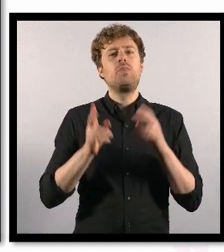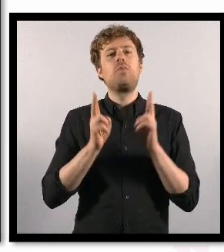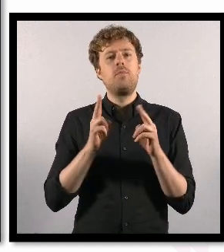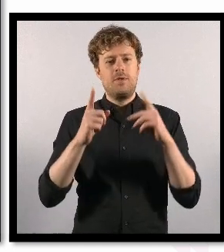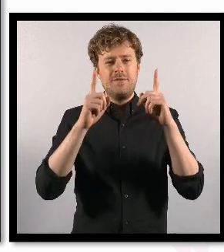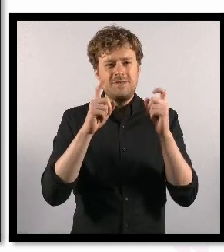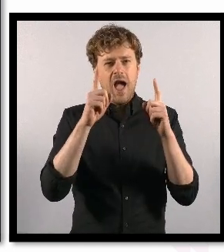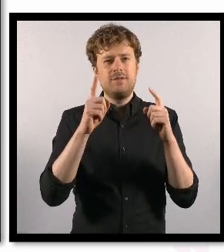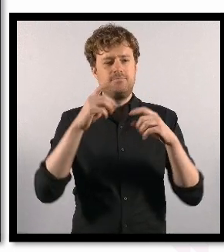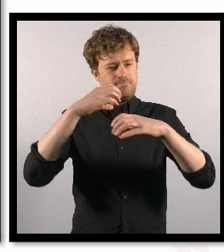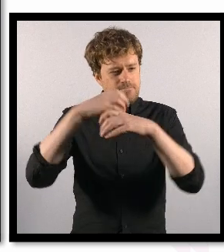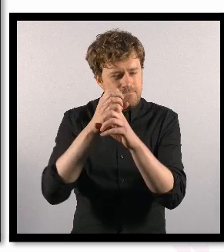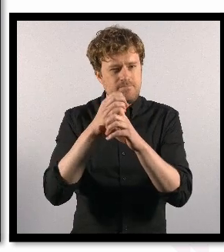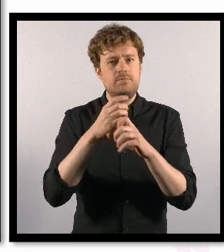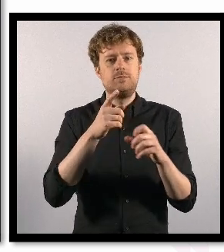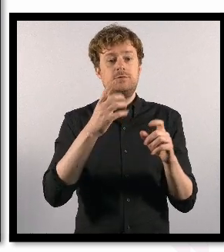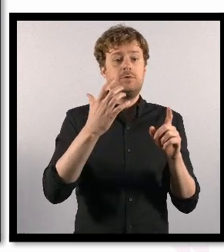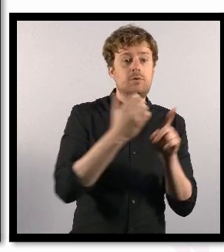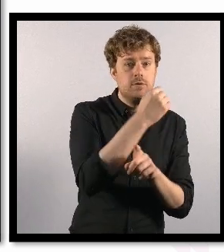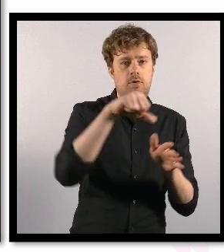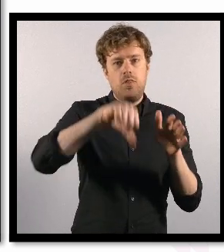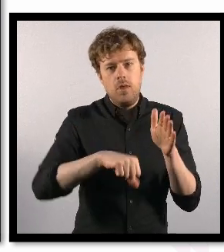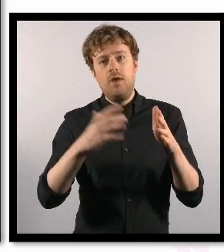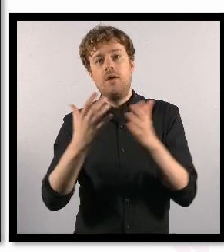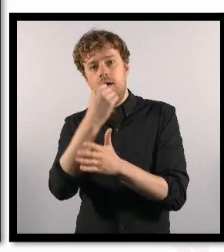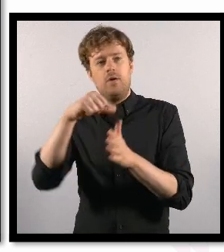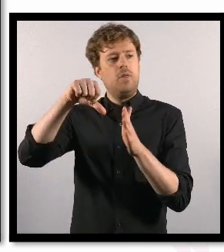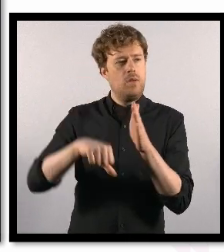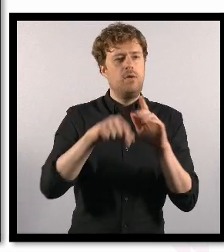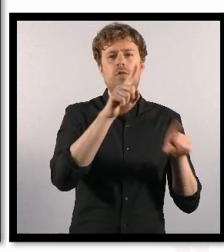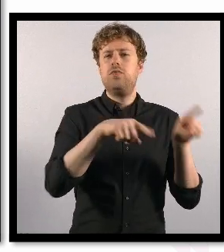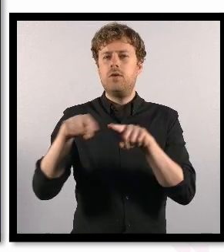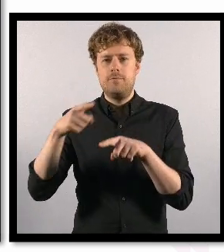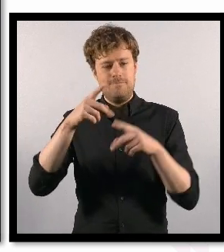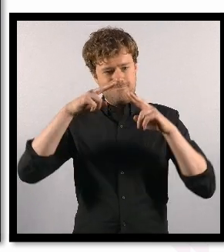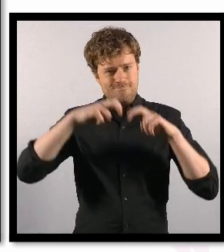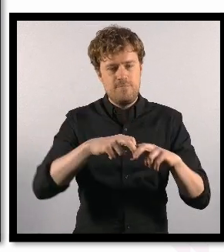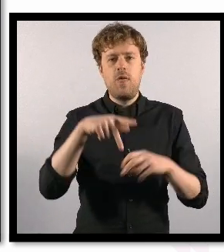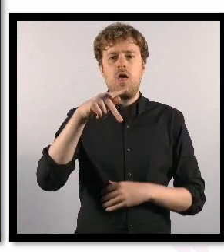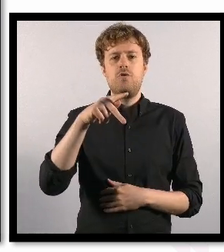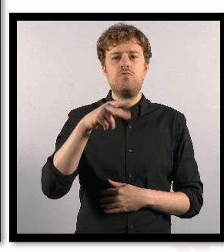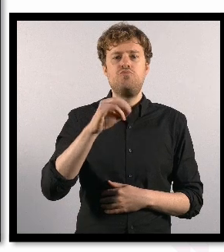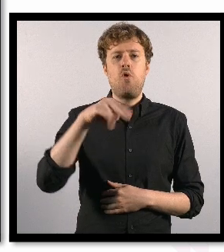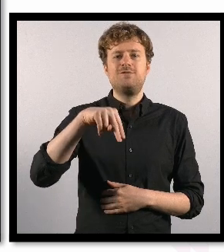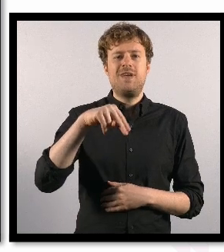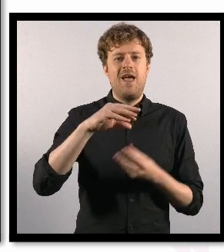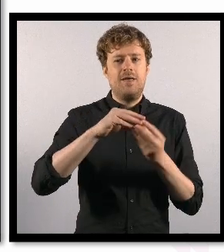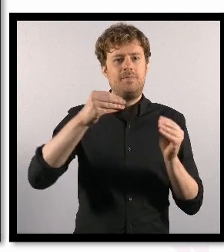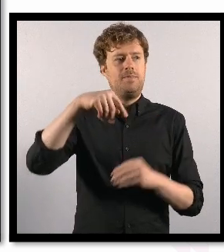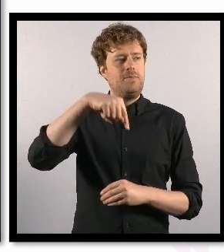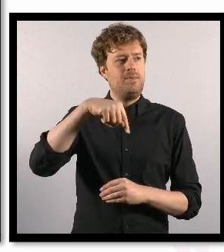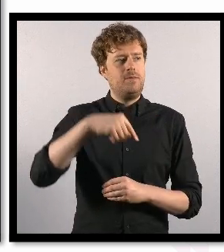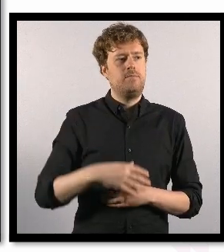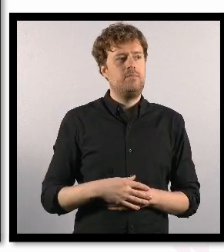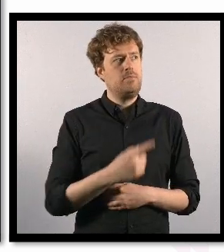I don't think this is showing up, isn't it? It's okay, let's just... I'll just get going. We created at PEPTONE